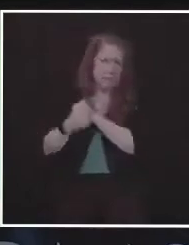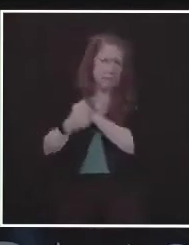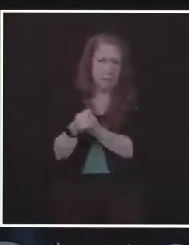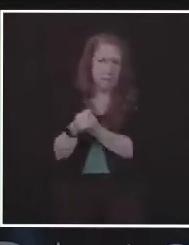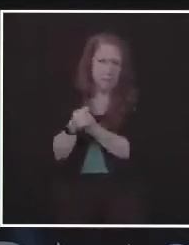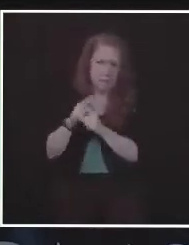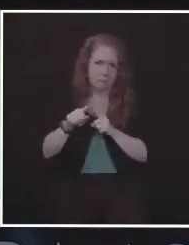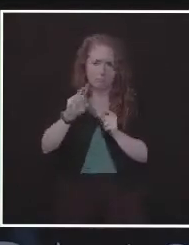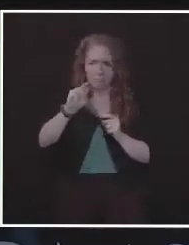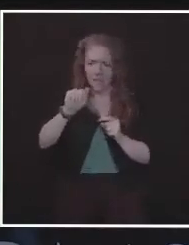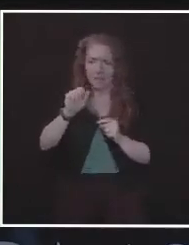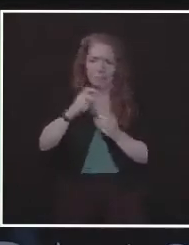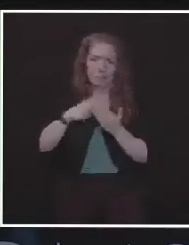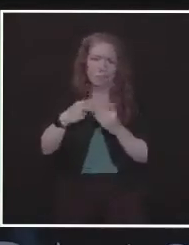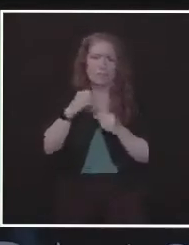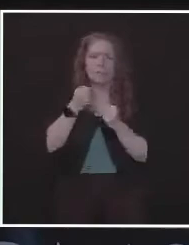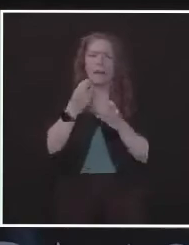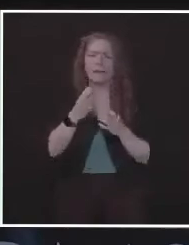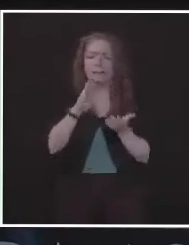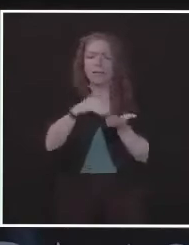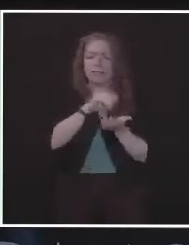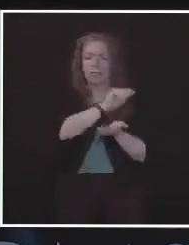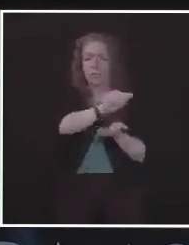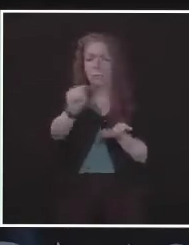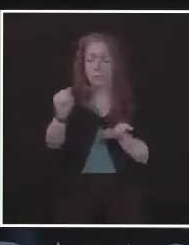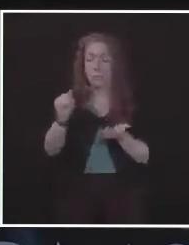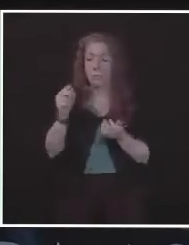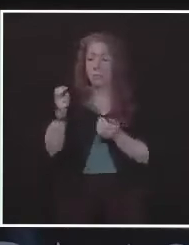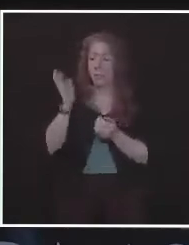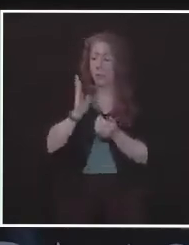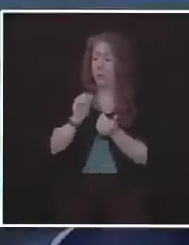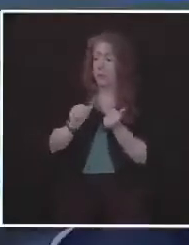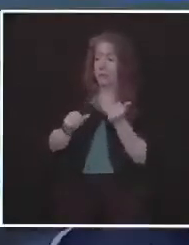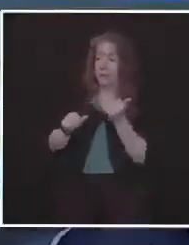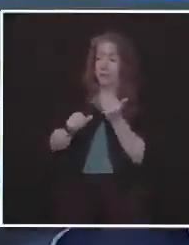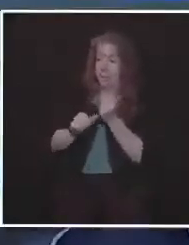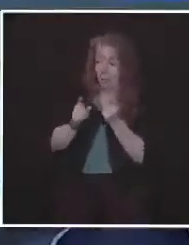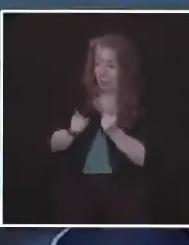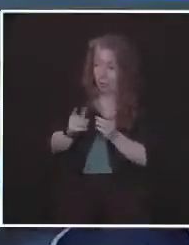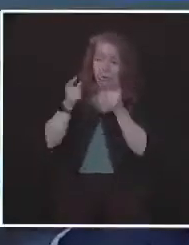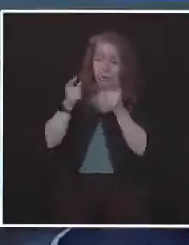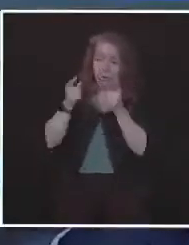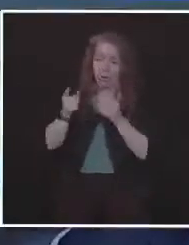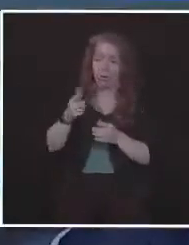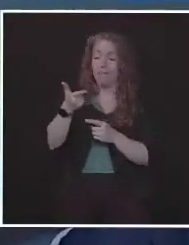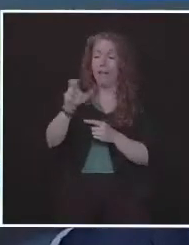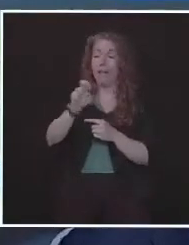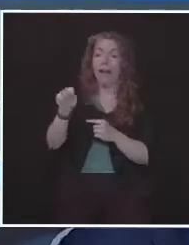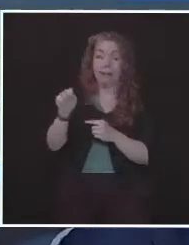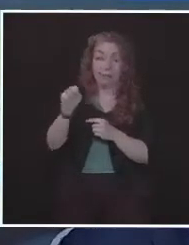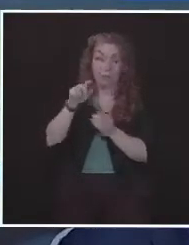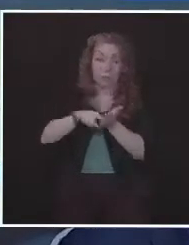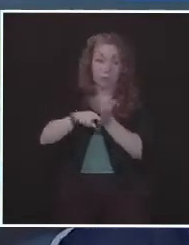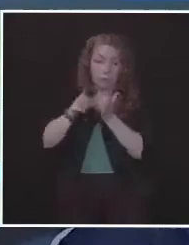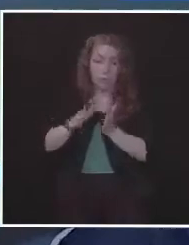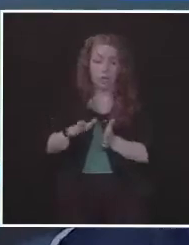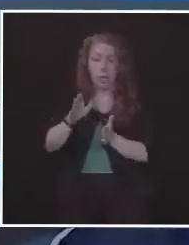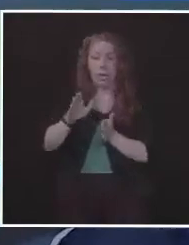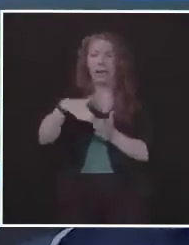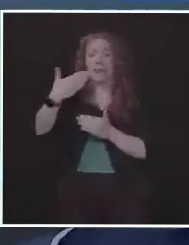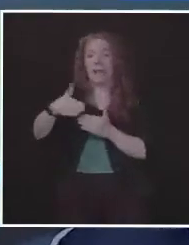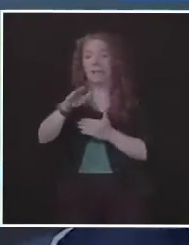centers. He served as both the Deputy Director and Director of the Glenn Research Center, and after that is Deputy Associate